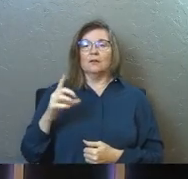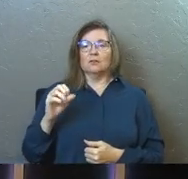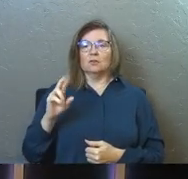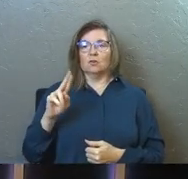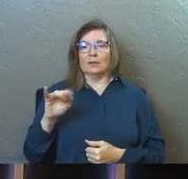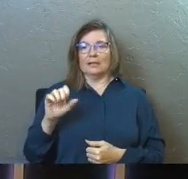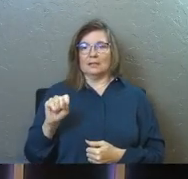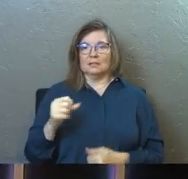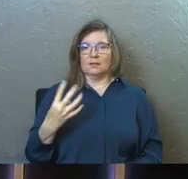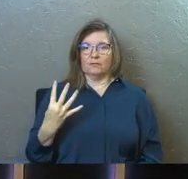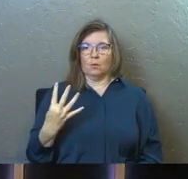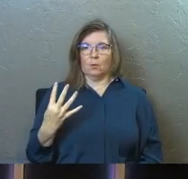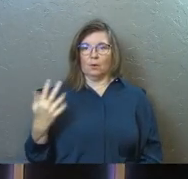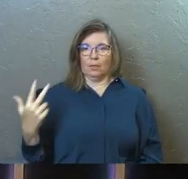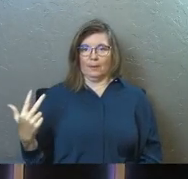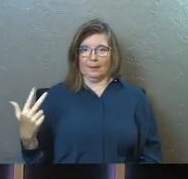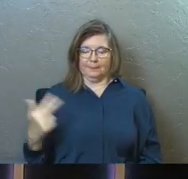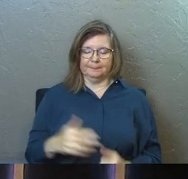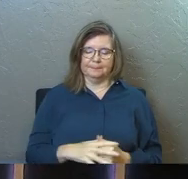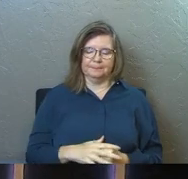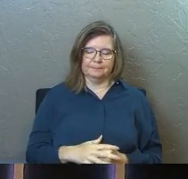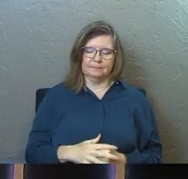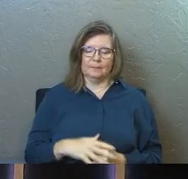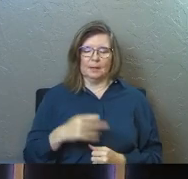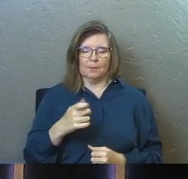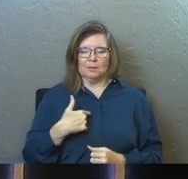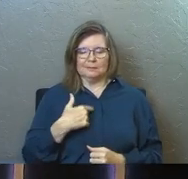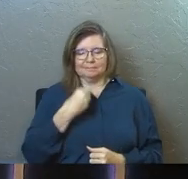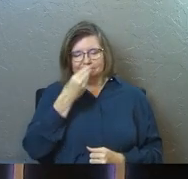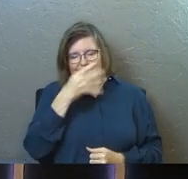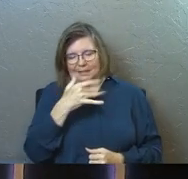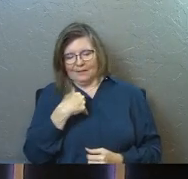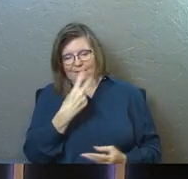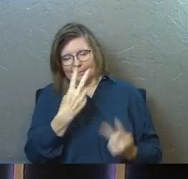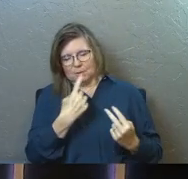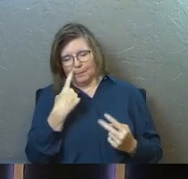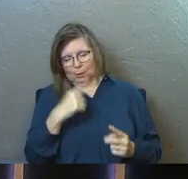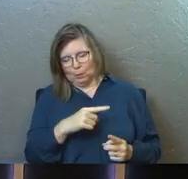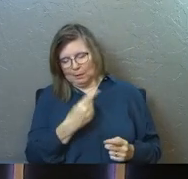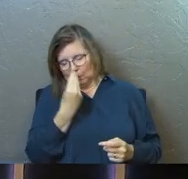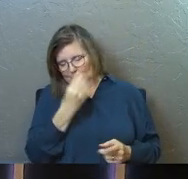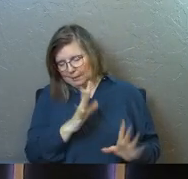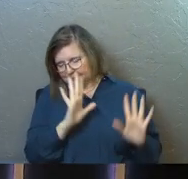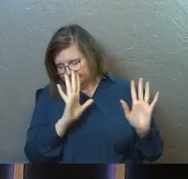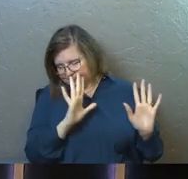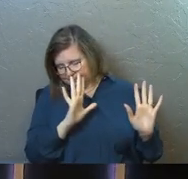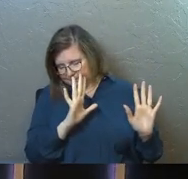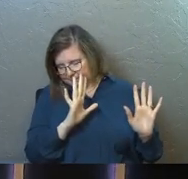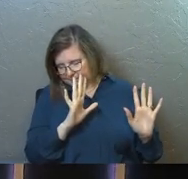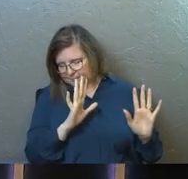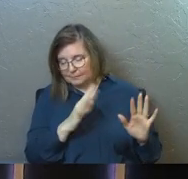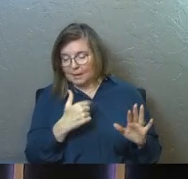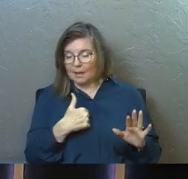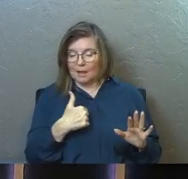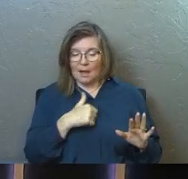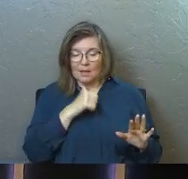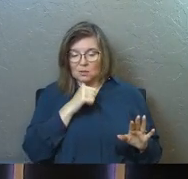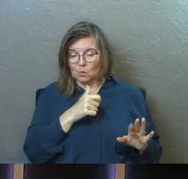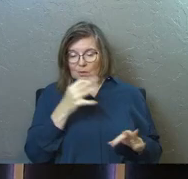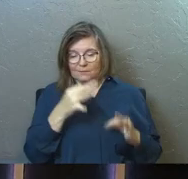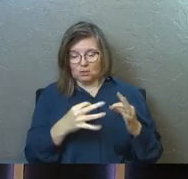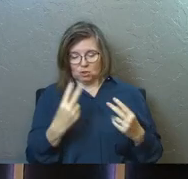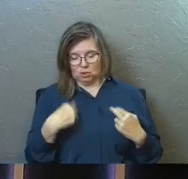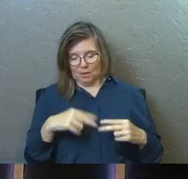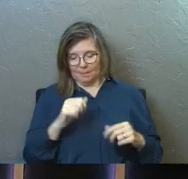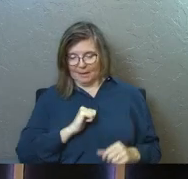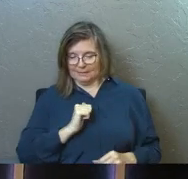First Corinthians 4:3. Paul says, I care very little if I'm judged by you or by any human court. Indeed, I do not even